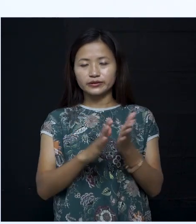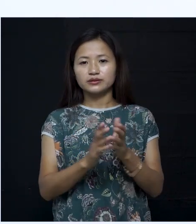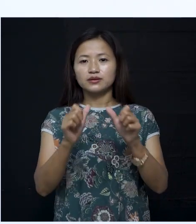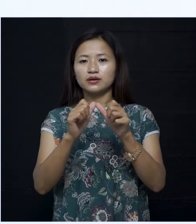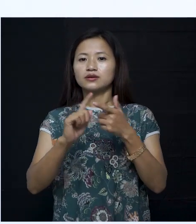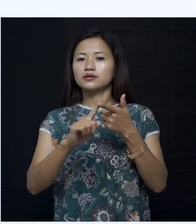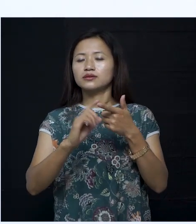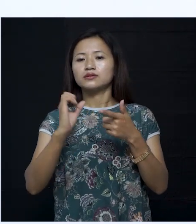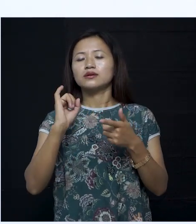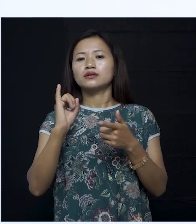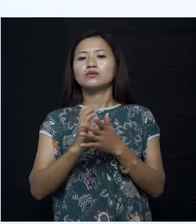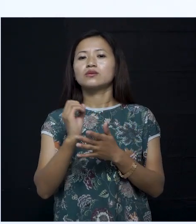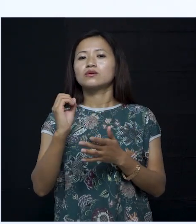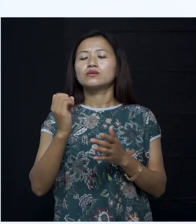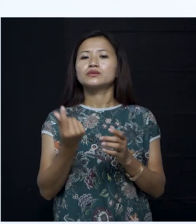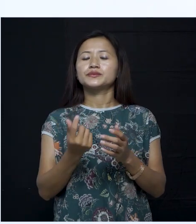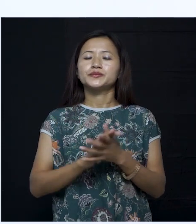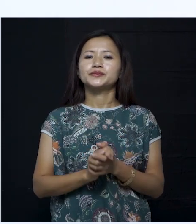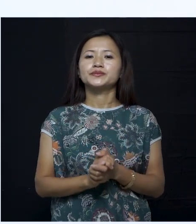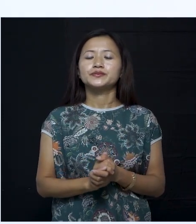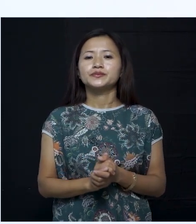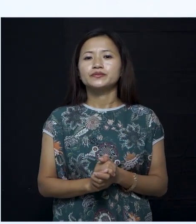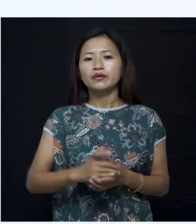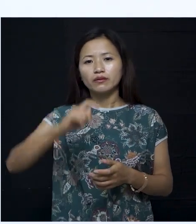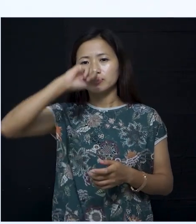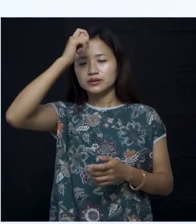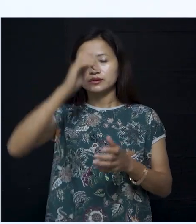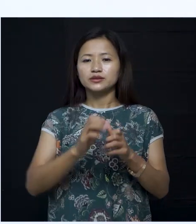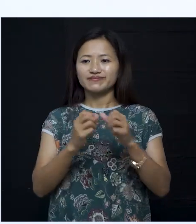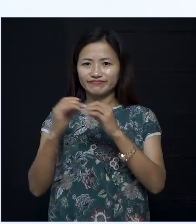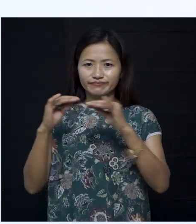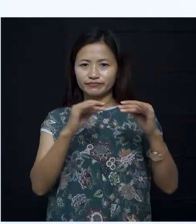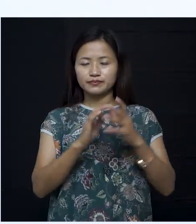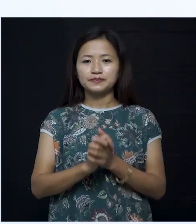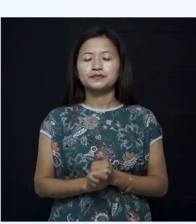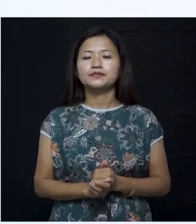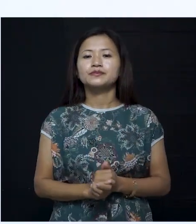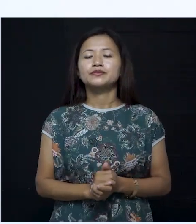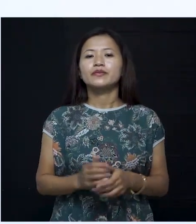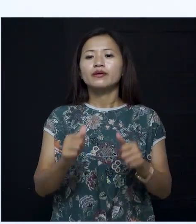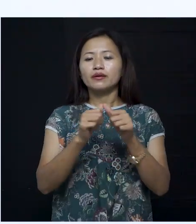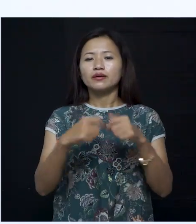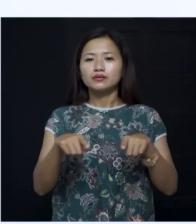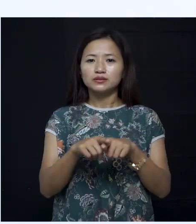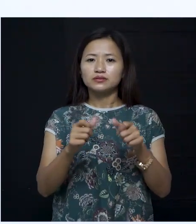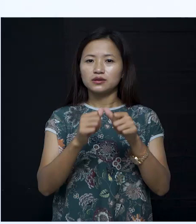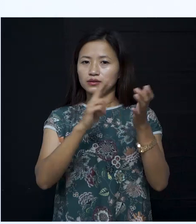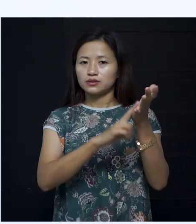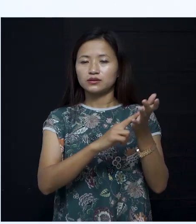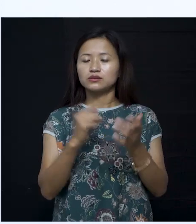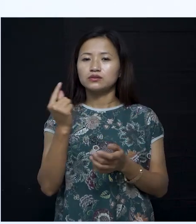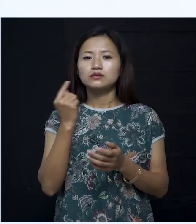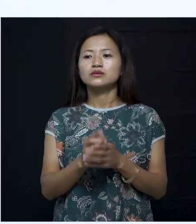the vowels in English alphabet, isn't it? And so here, a and will be used when